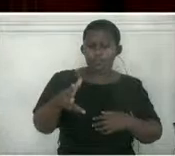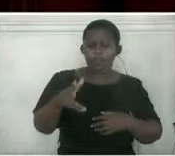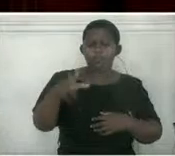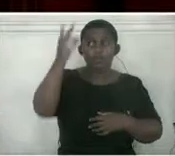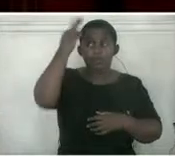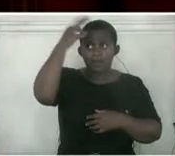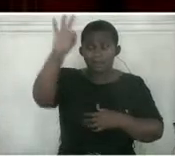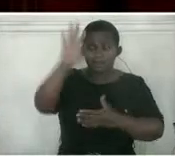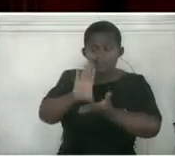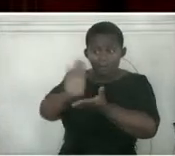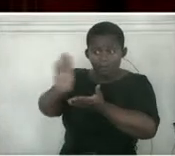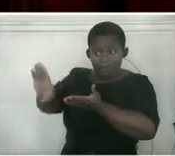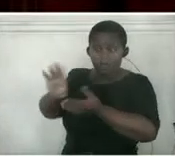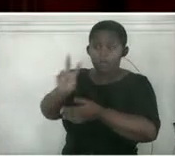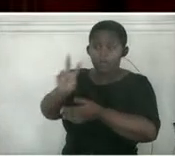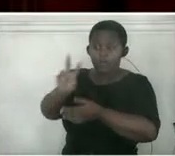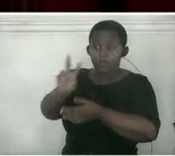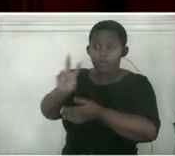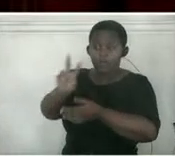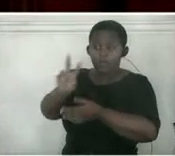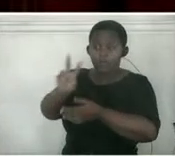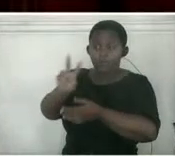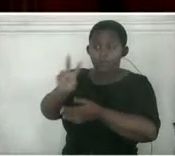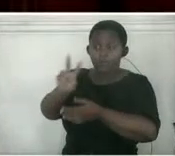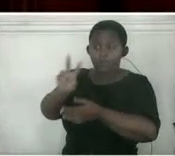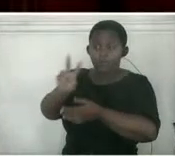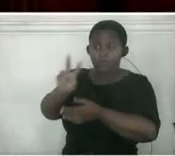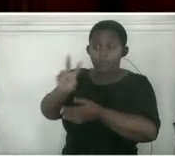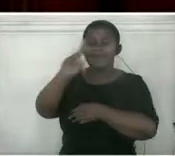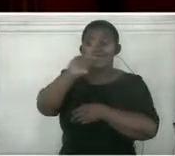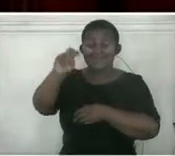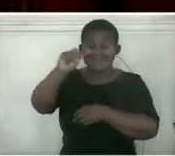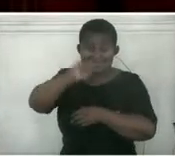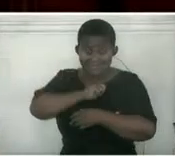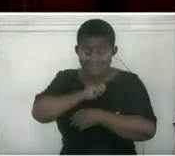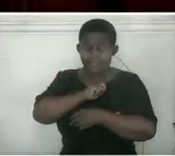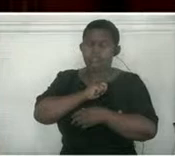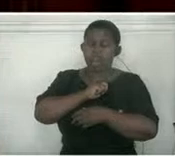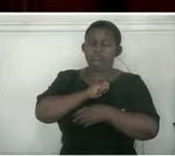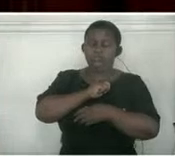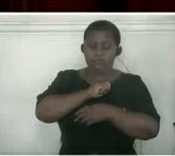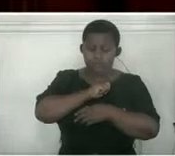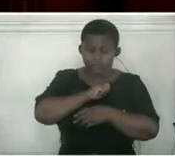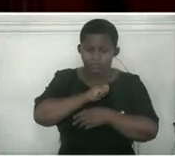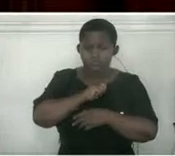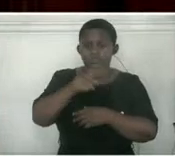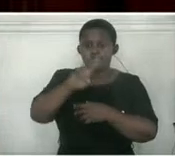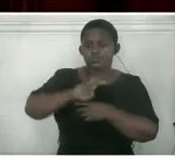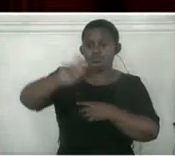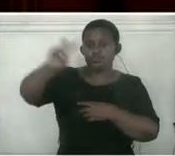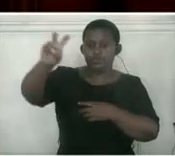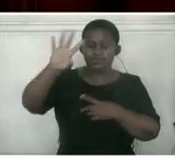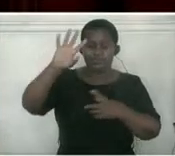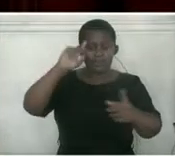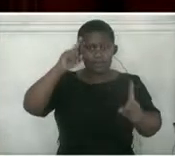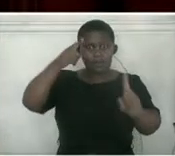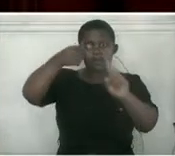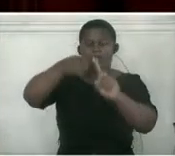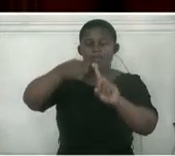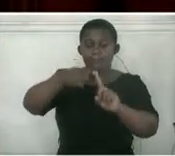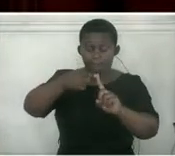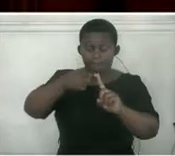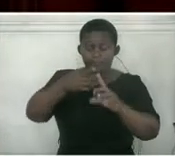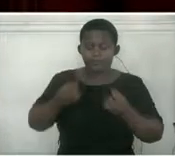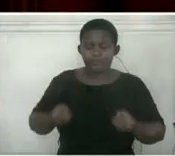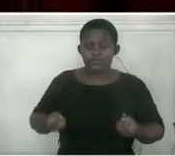aside 20 million toward the KZN Tourism Relief Fund, aimed at